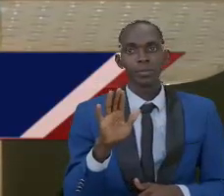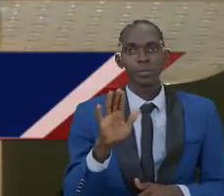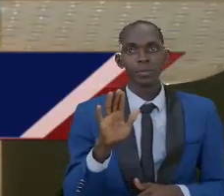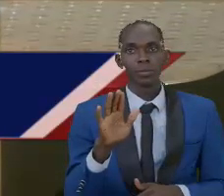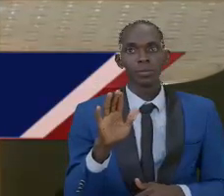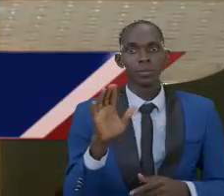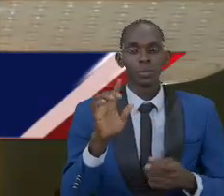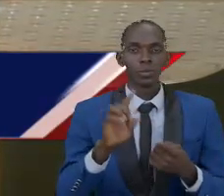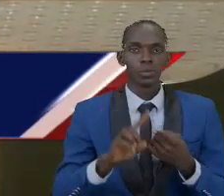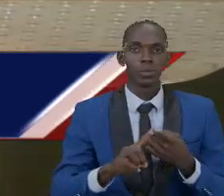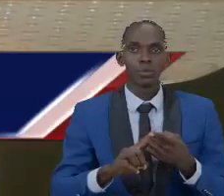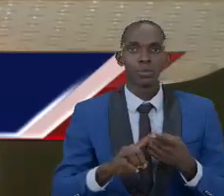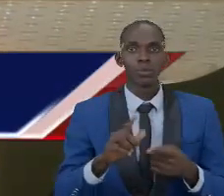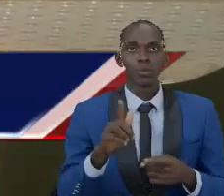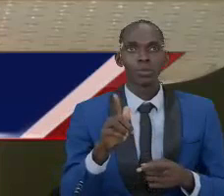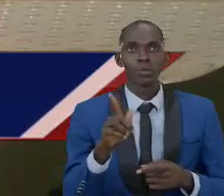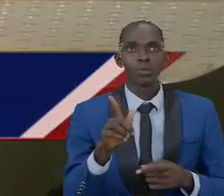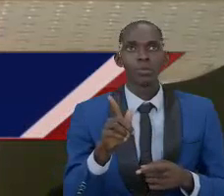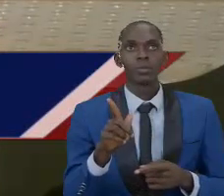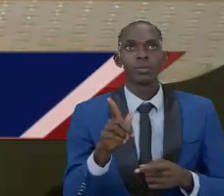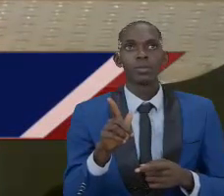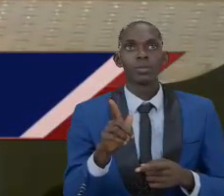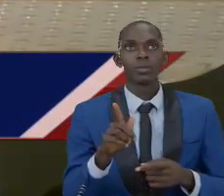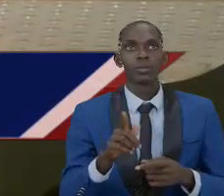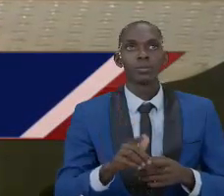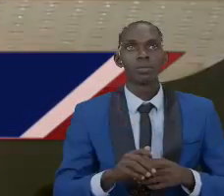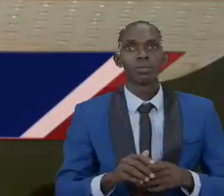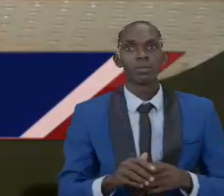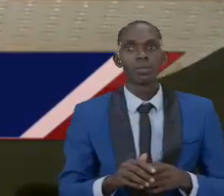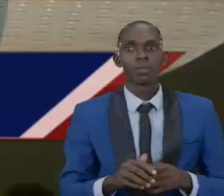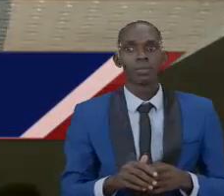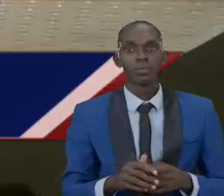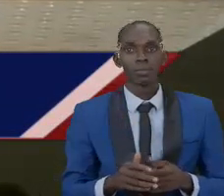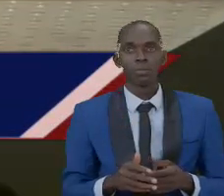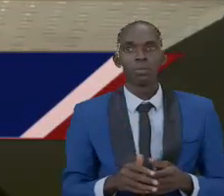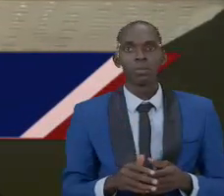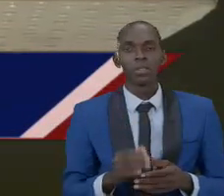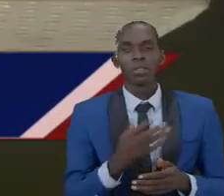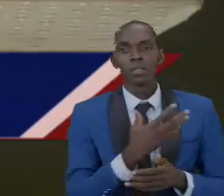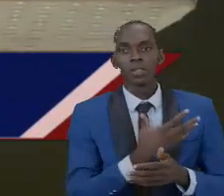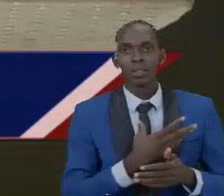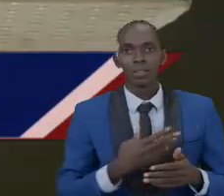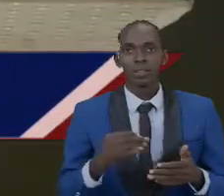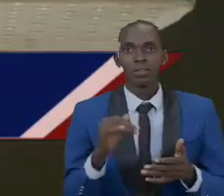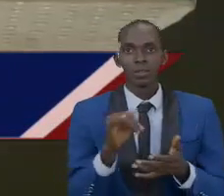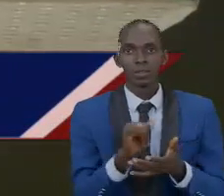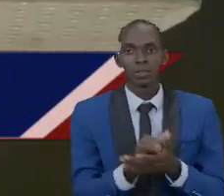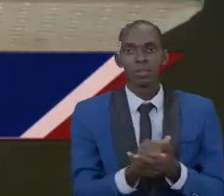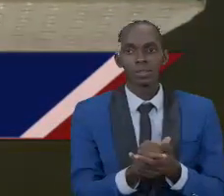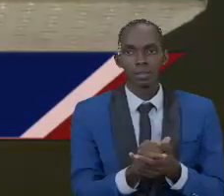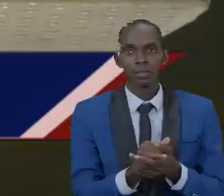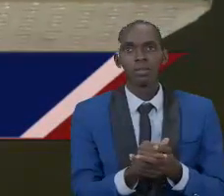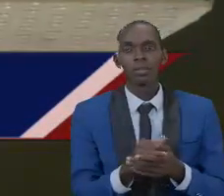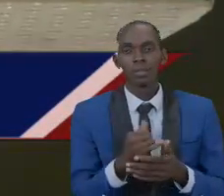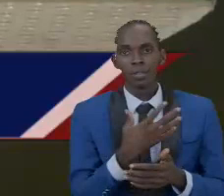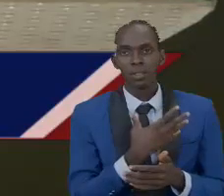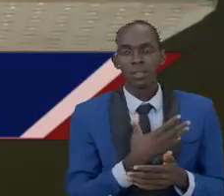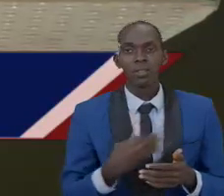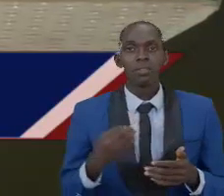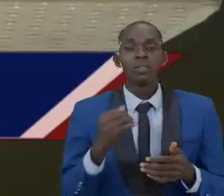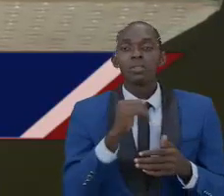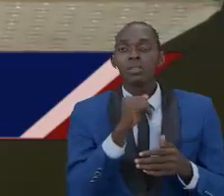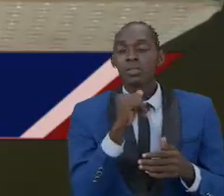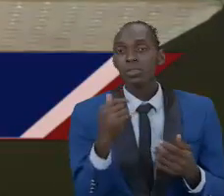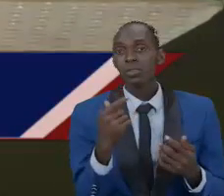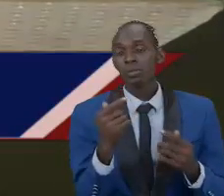all through to 21. we who are Jews by Nature are not